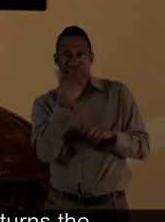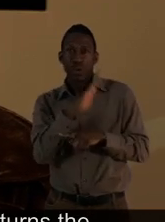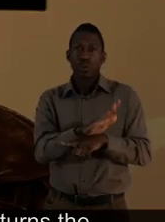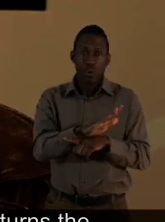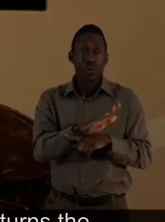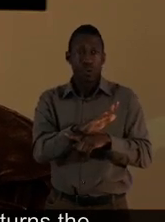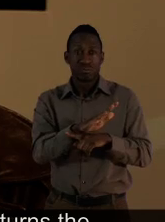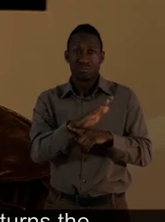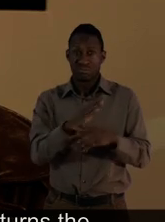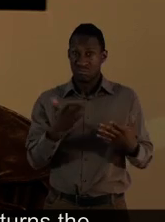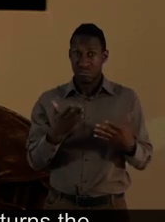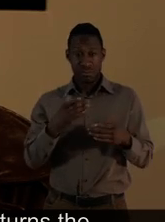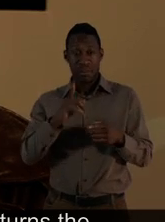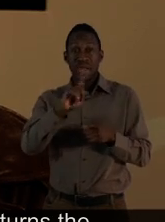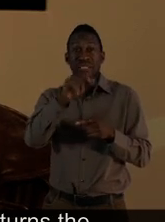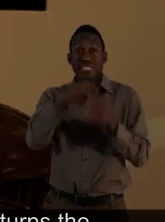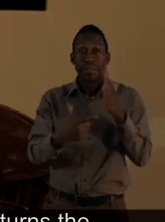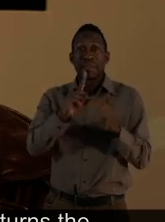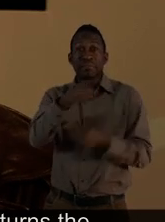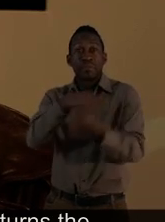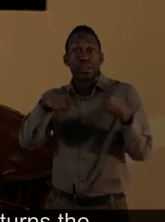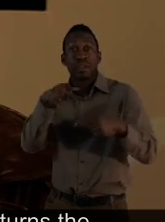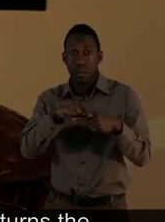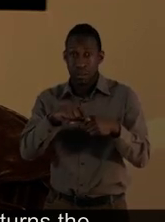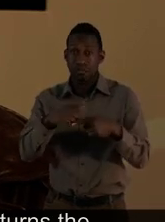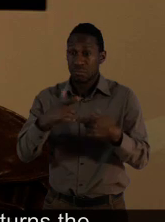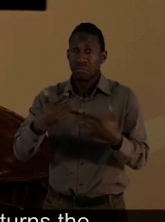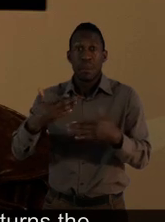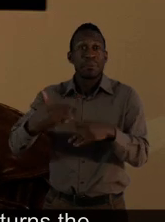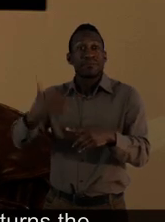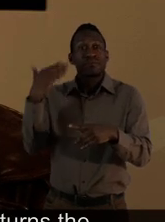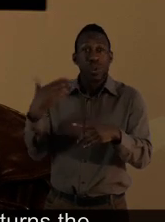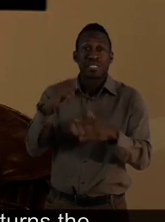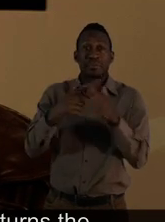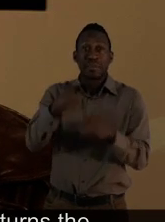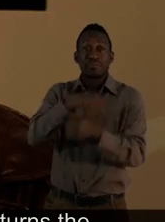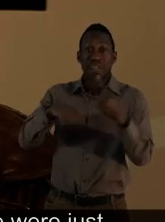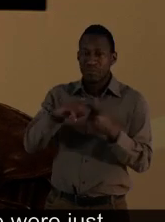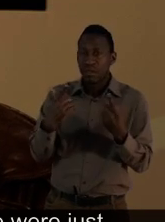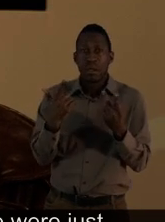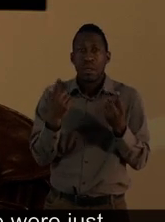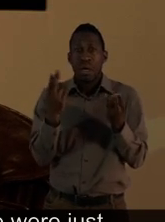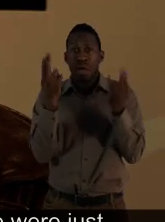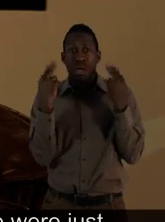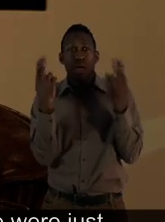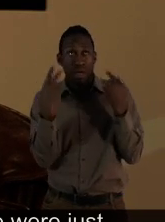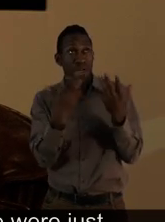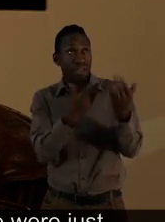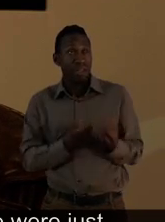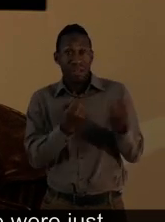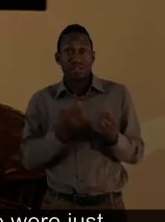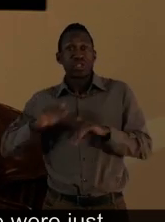society. And it turns the whole notion of disabled people on its head from what it used to